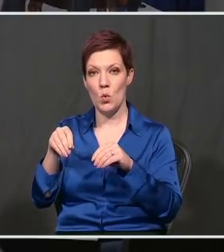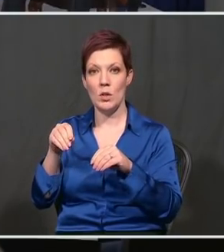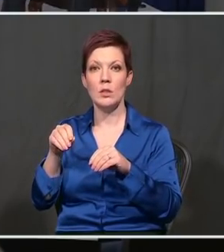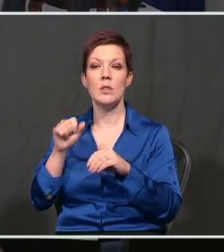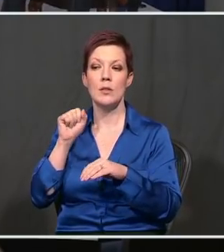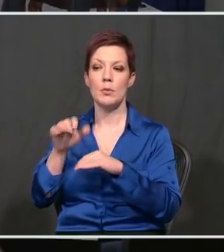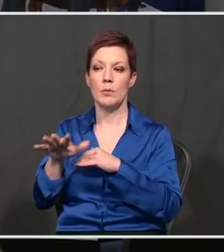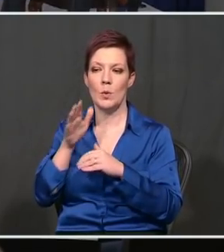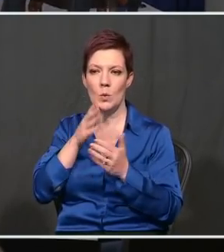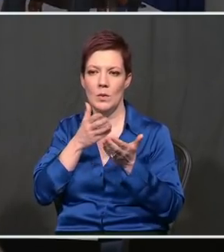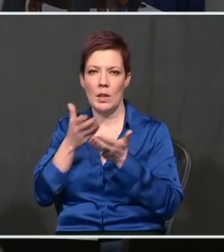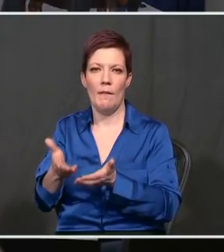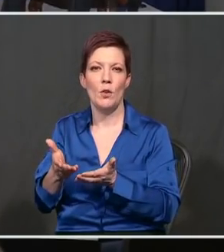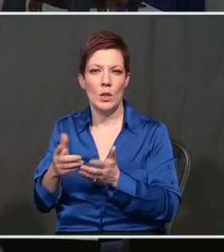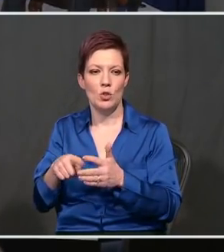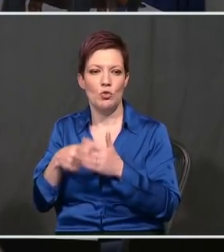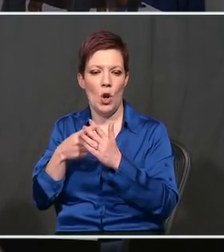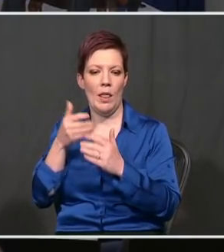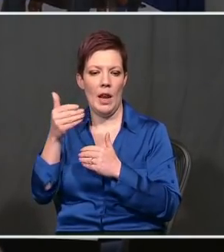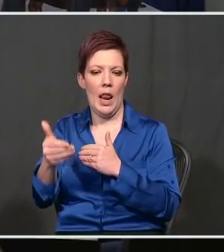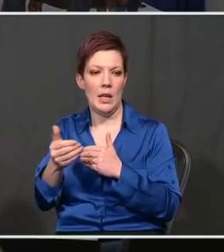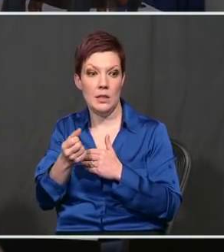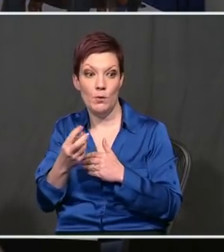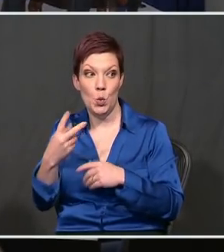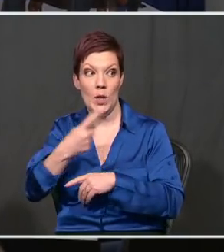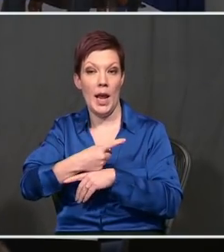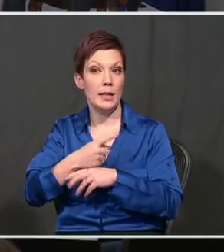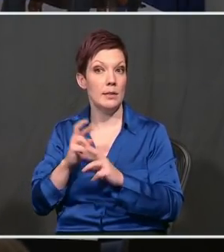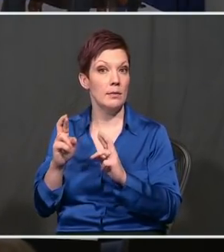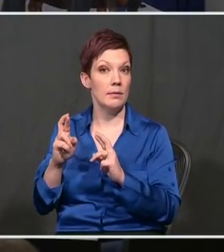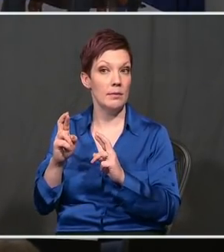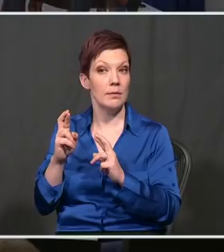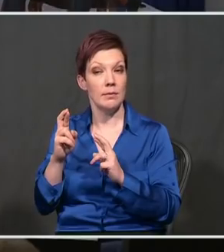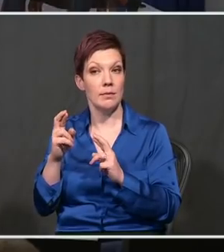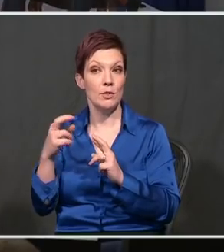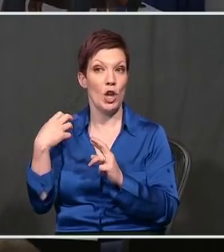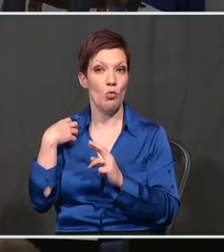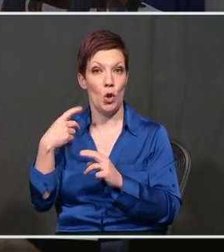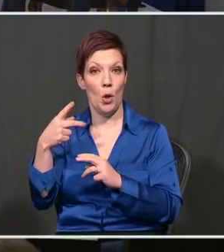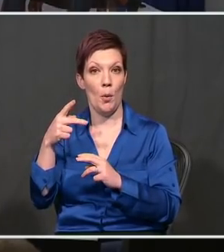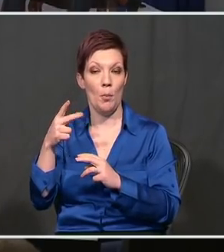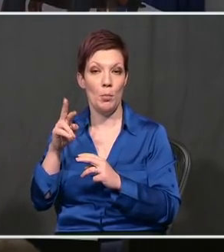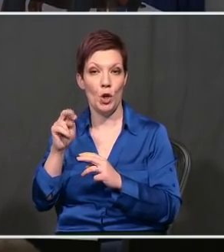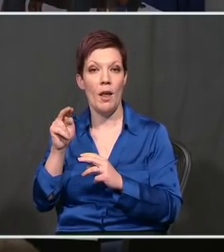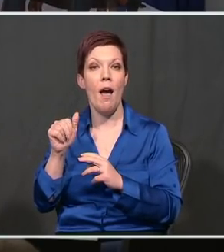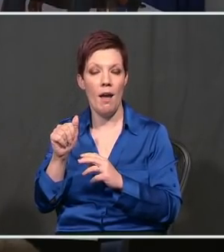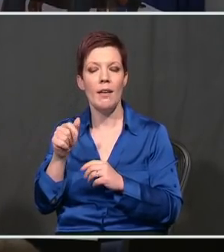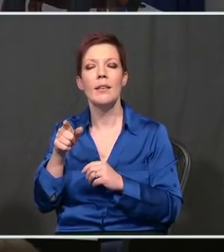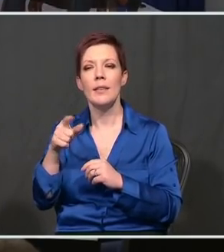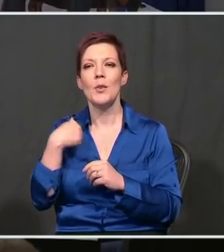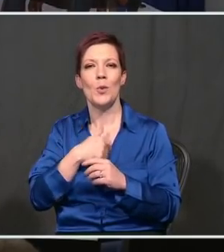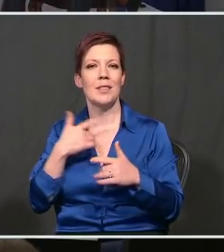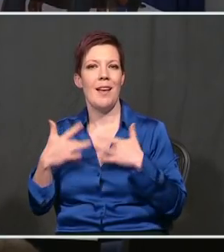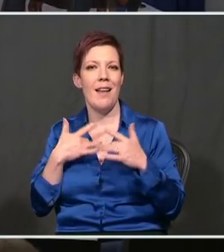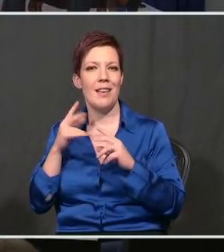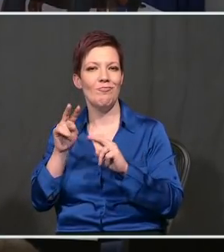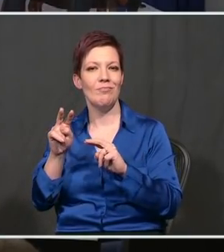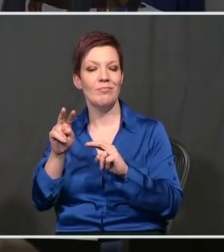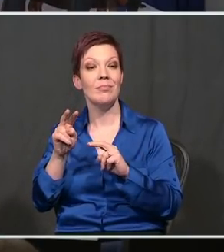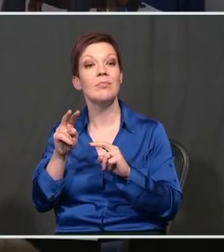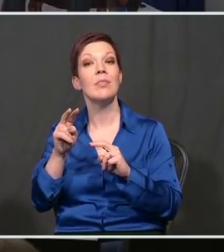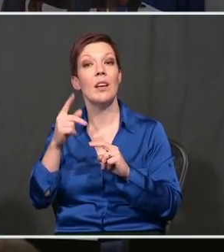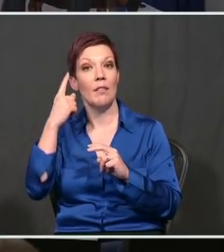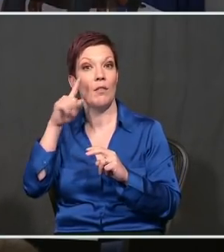starting General Perna. Hopefully in the next couple of days, we're prepared, we're ready, and we're excited about that. And on behalf of the